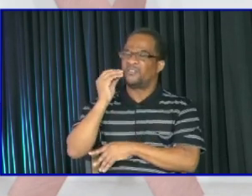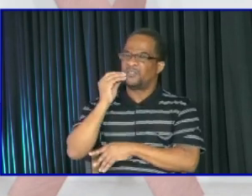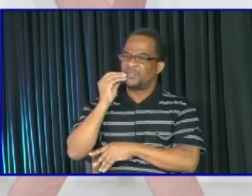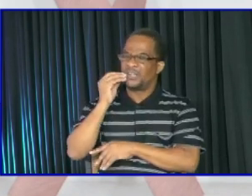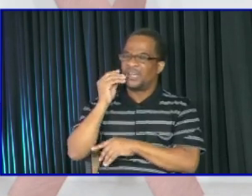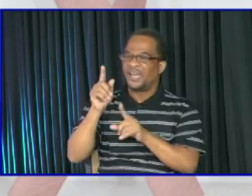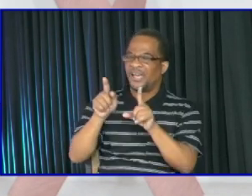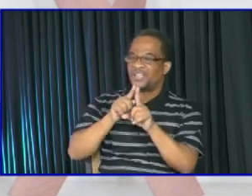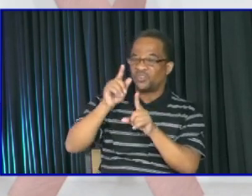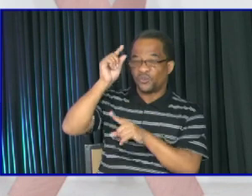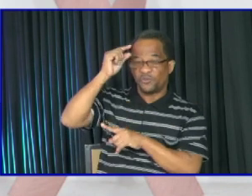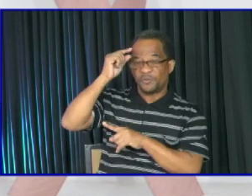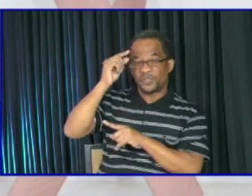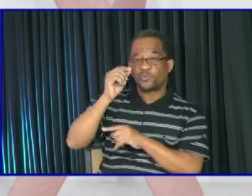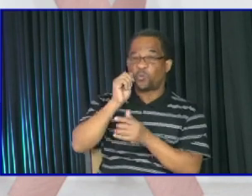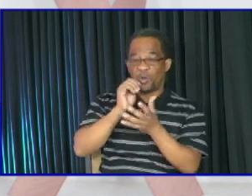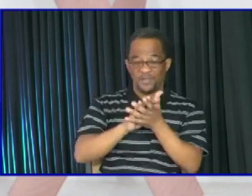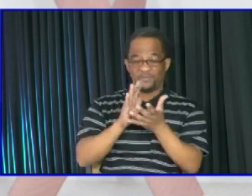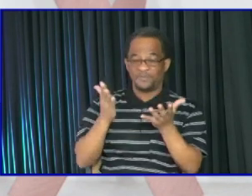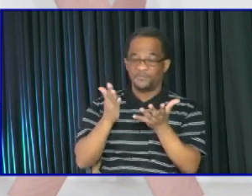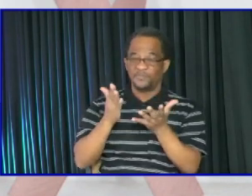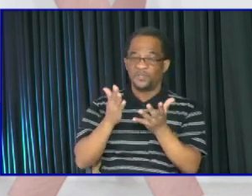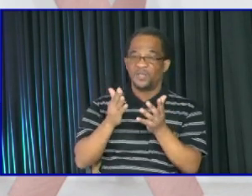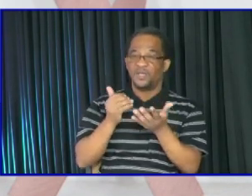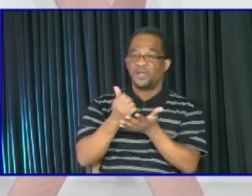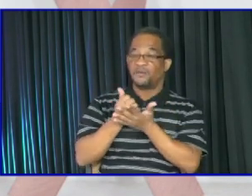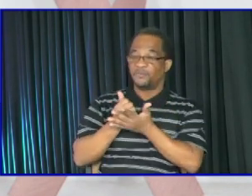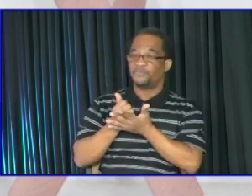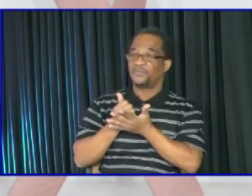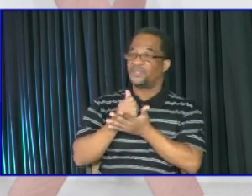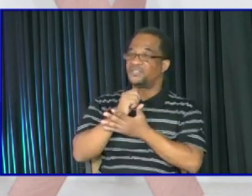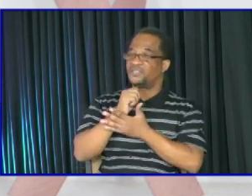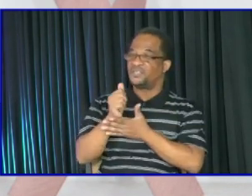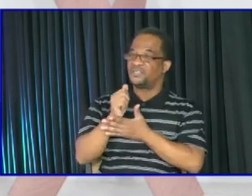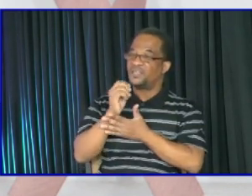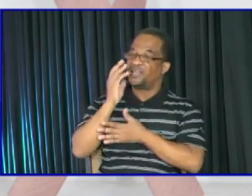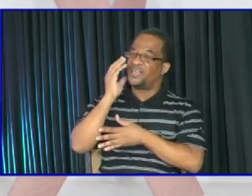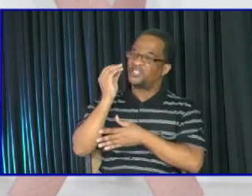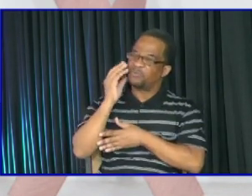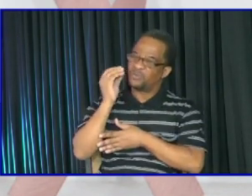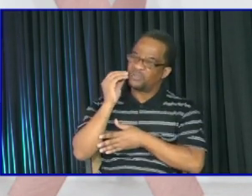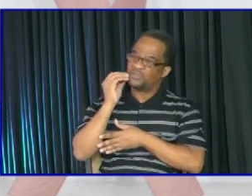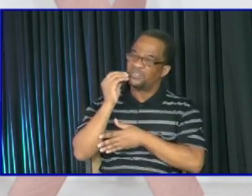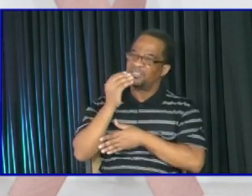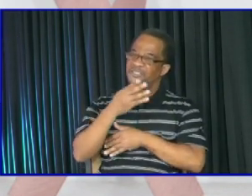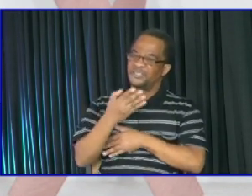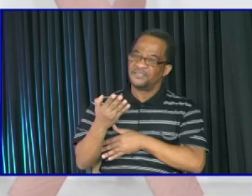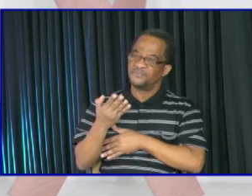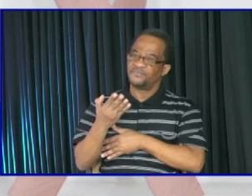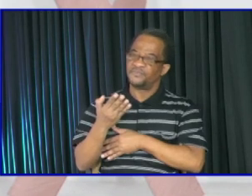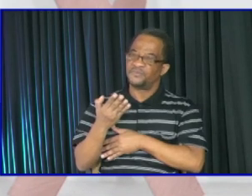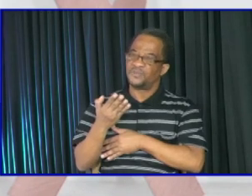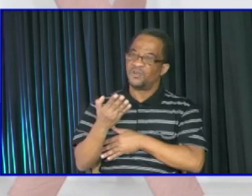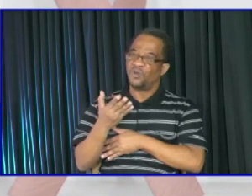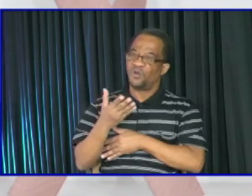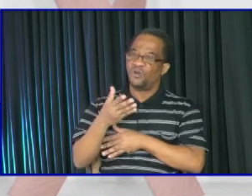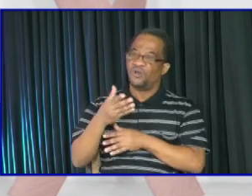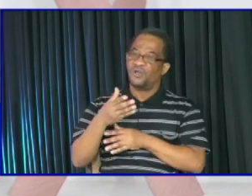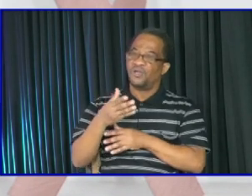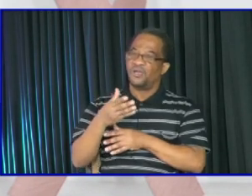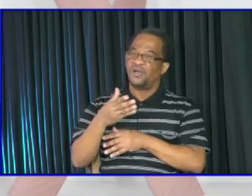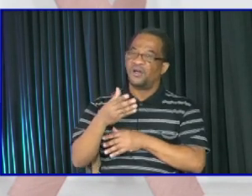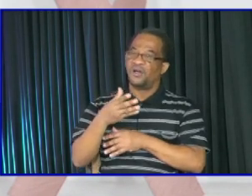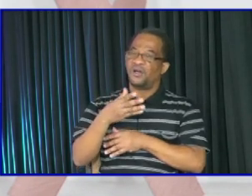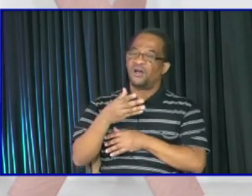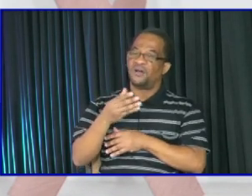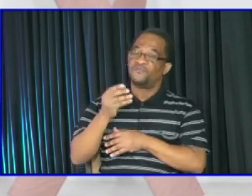wife. But help them also, Lord, not to experience the fate of Pilate.